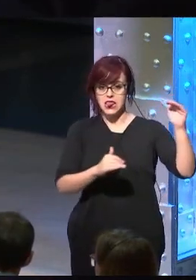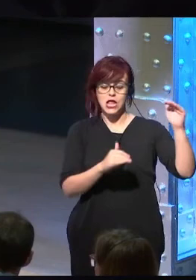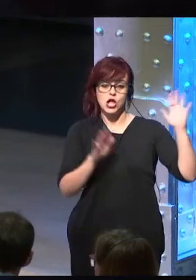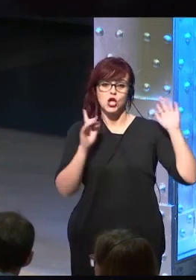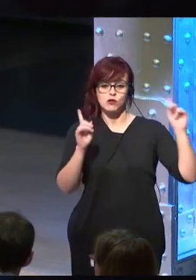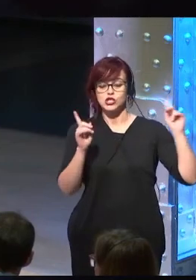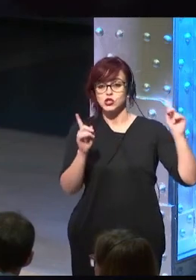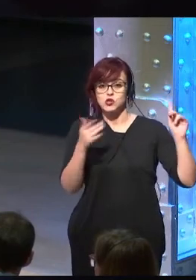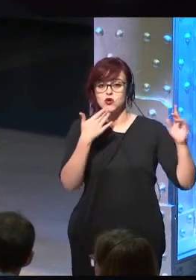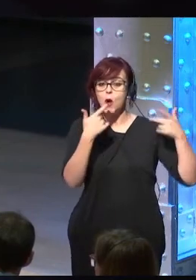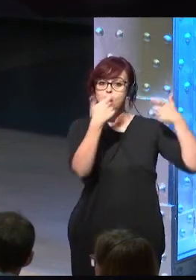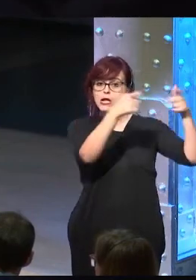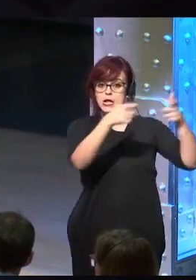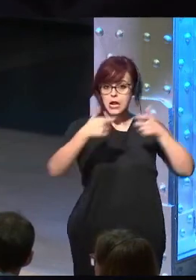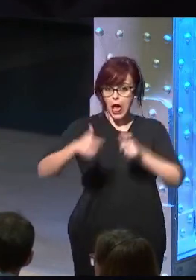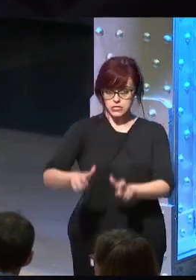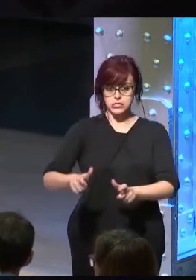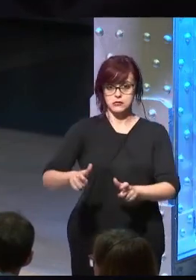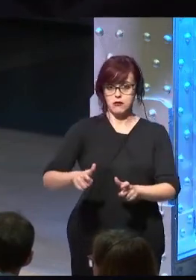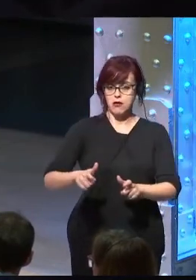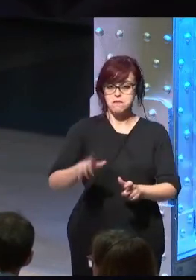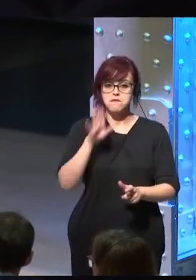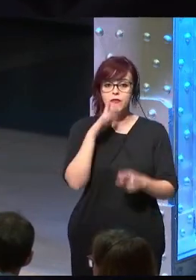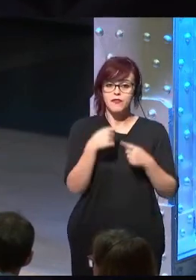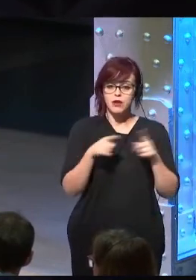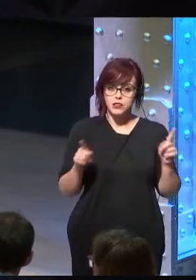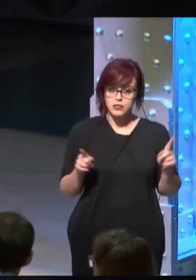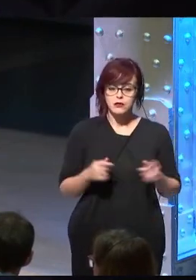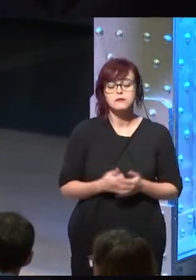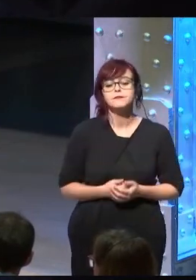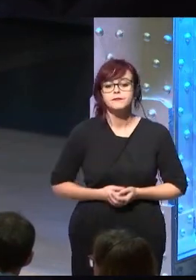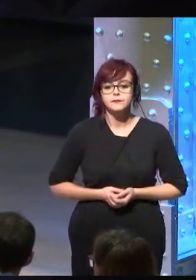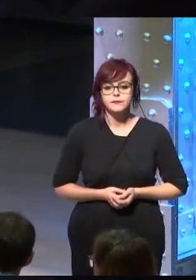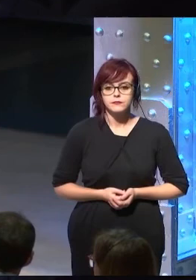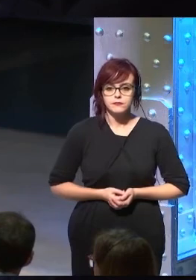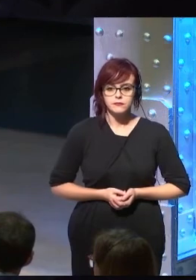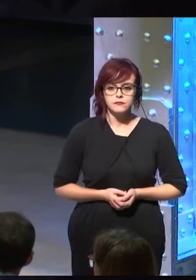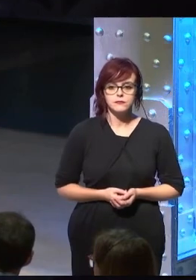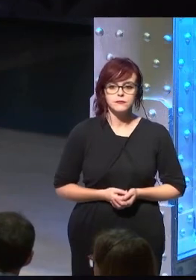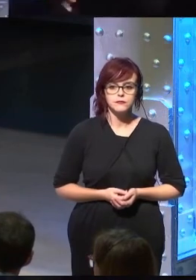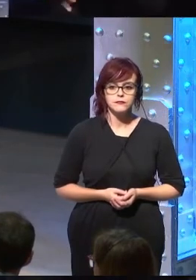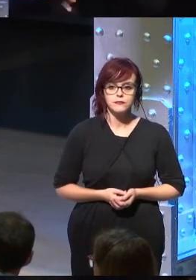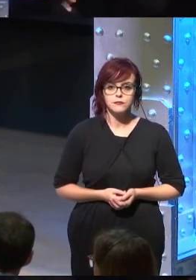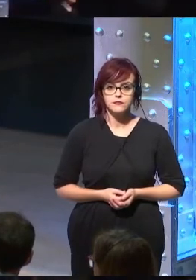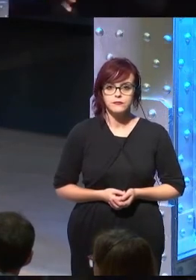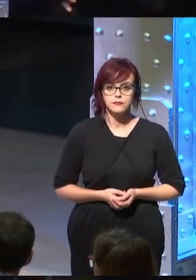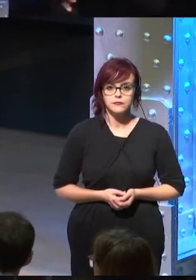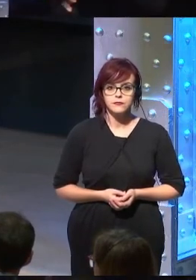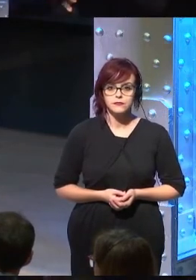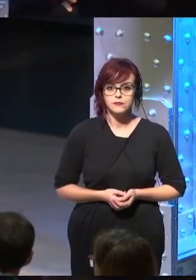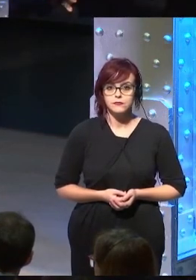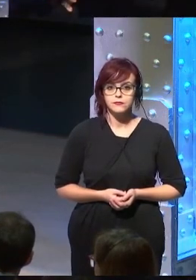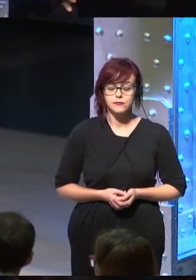they put women in a second level, in a second class, so to speak. I think